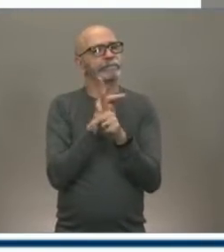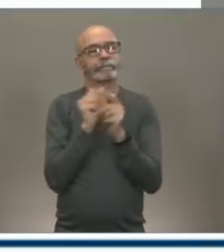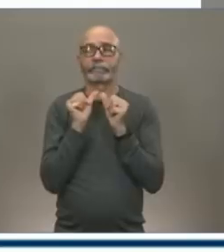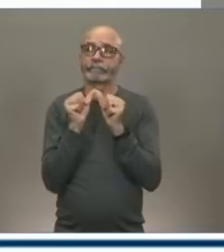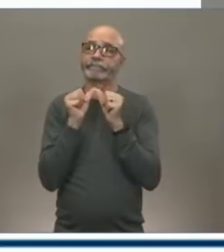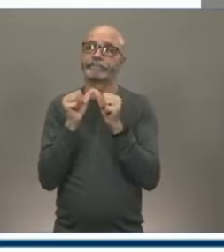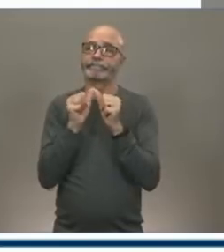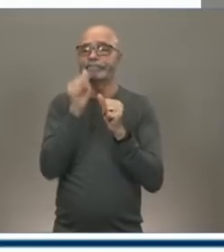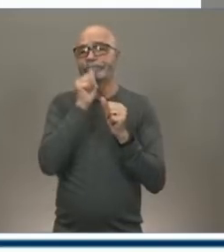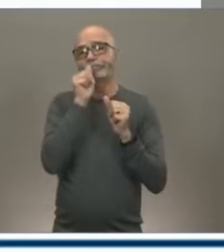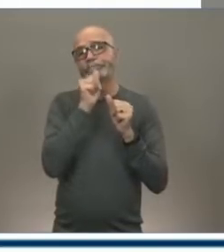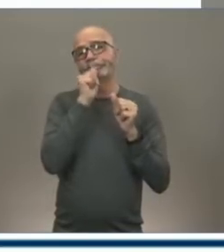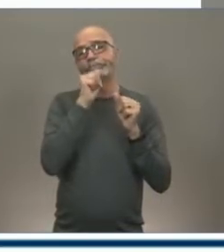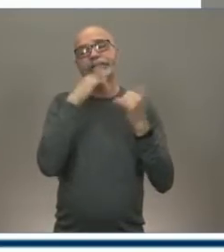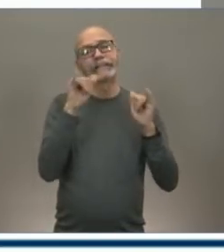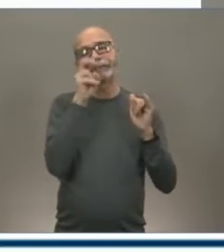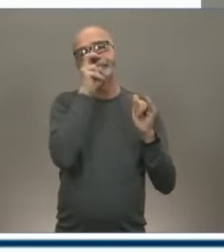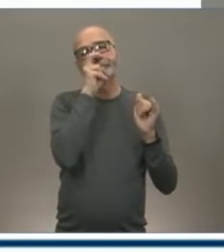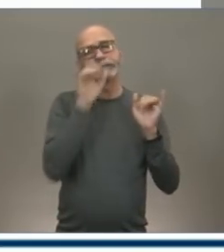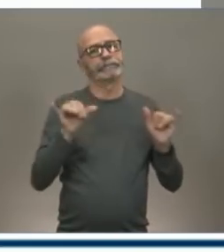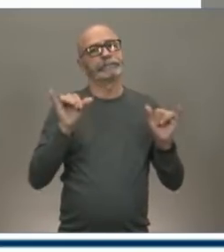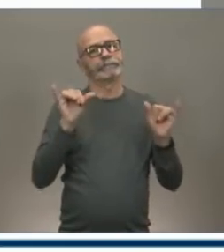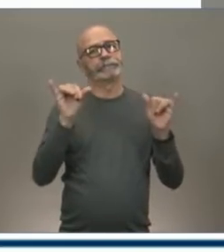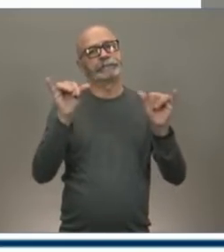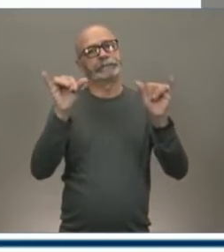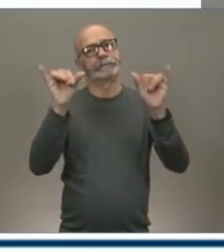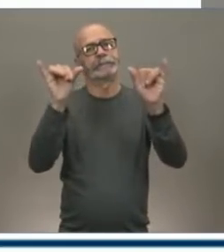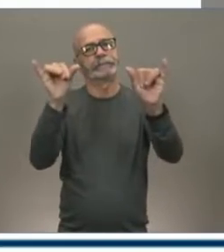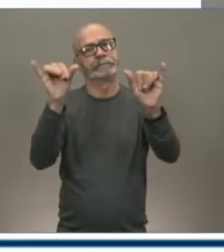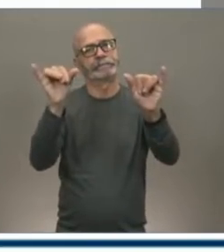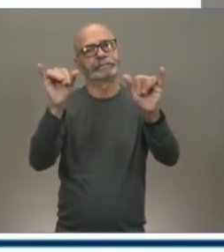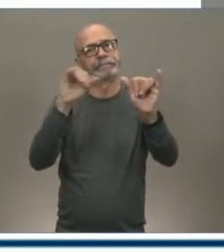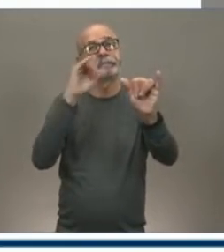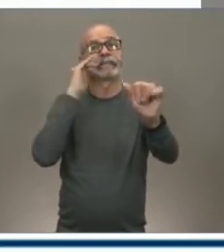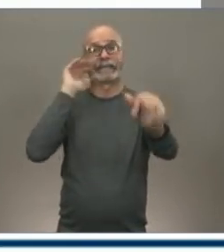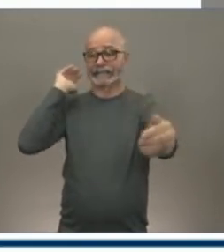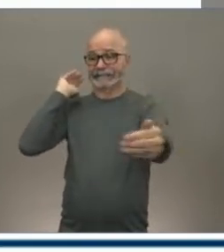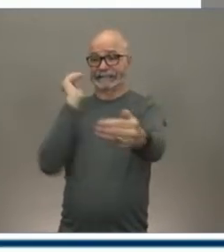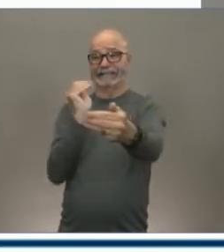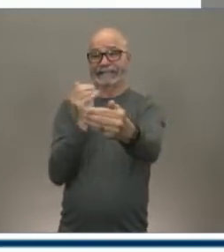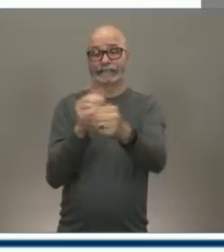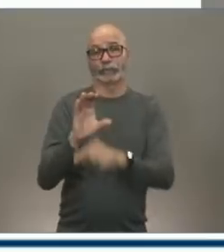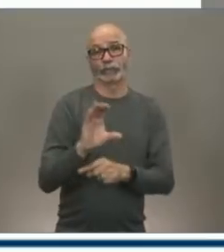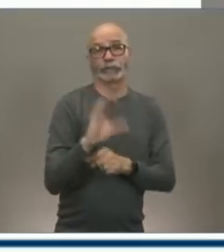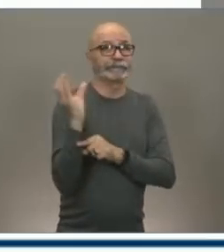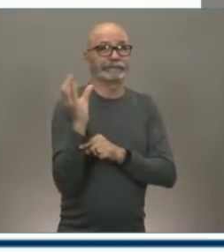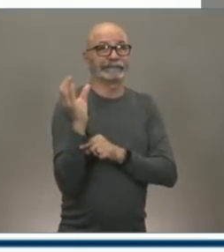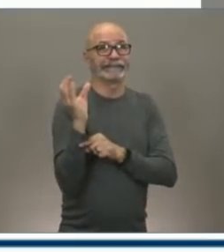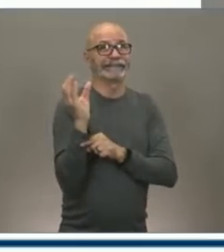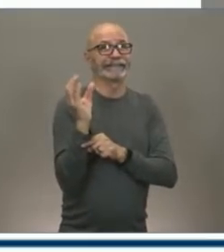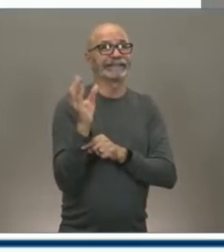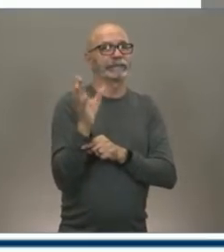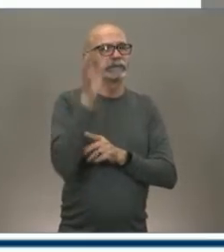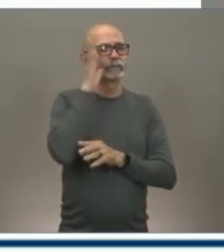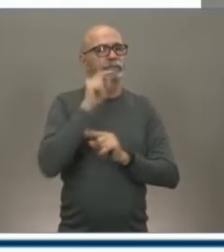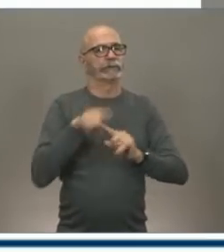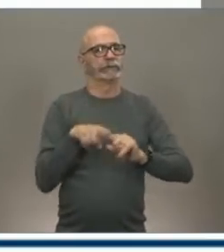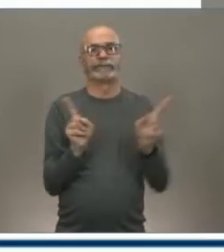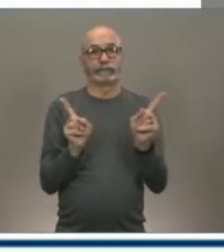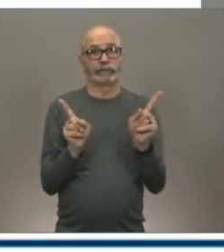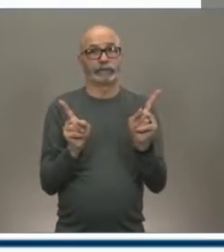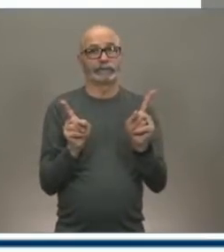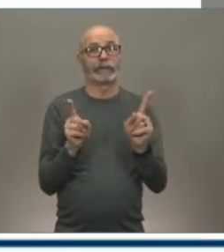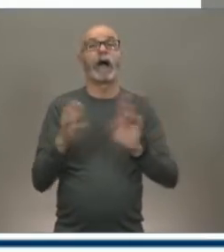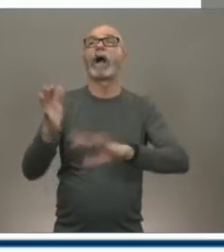tight in terms of COVID restrictions. It means that our holiday season is going to be different, and I'll come back to that in a few